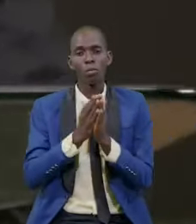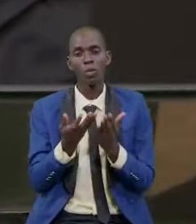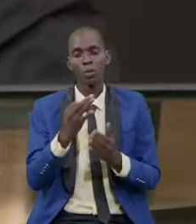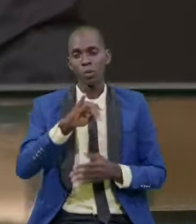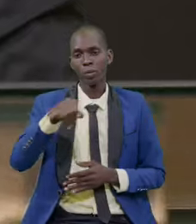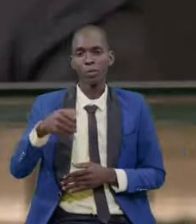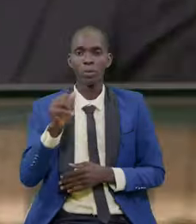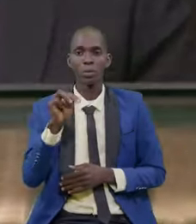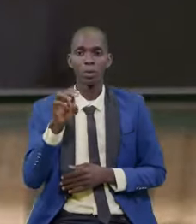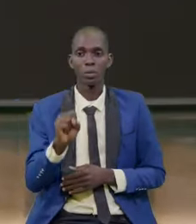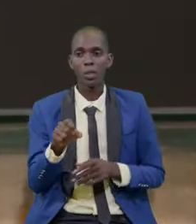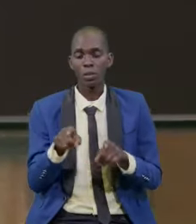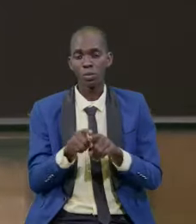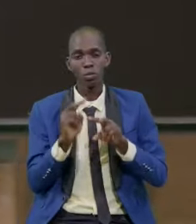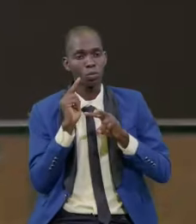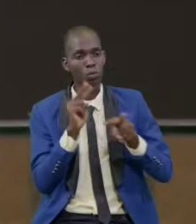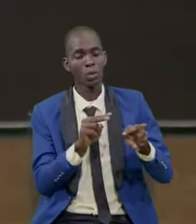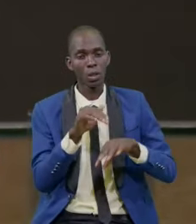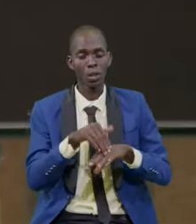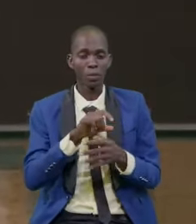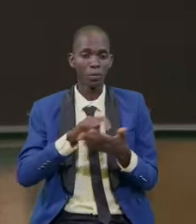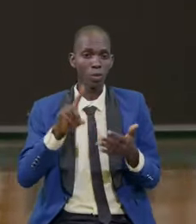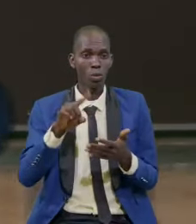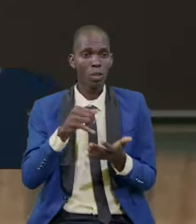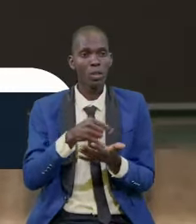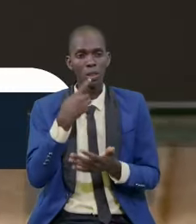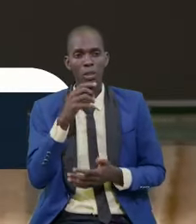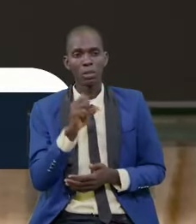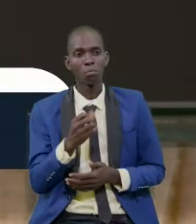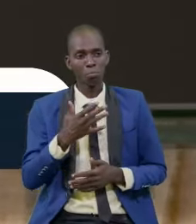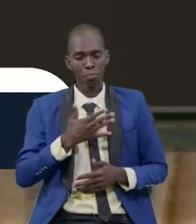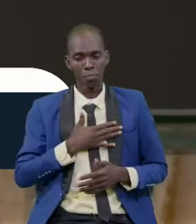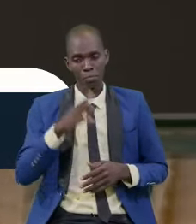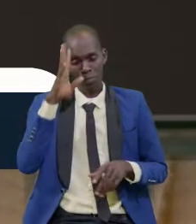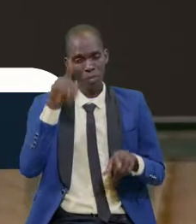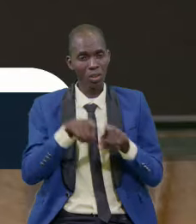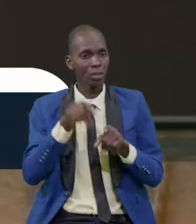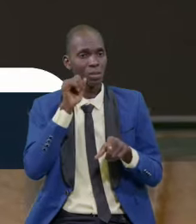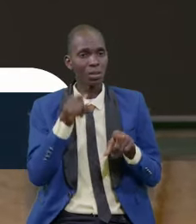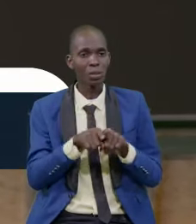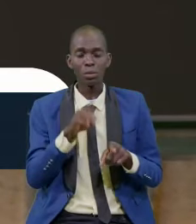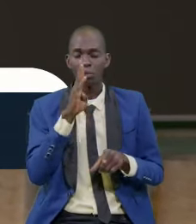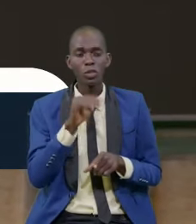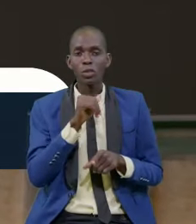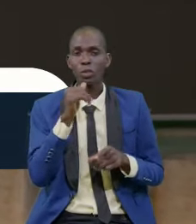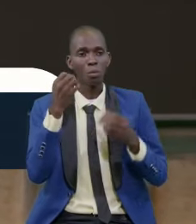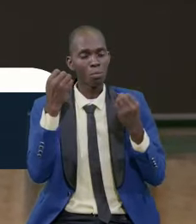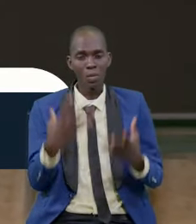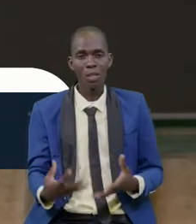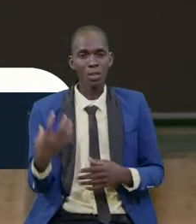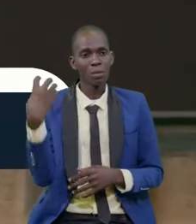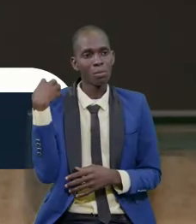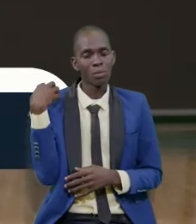as you look at verse 1, look at verse 1 there. It says, my brethren, be not many masters,